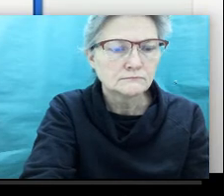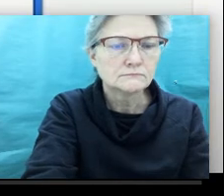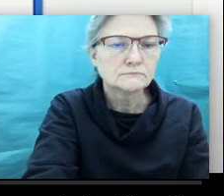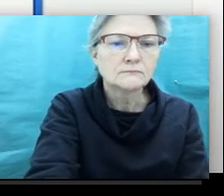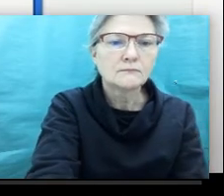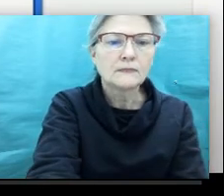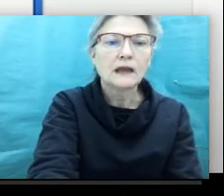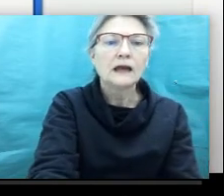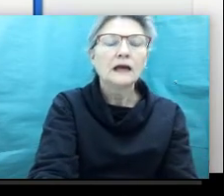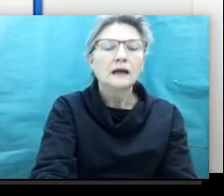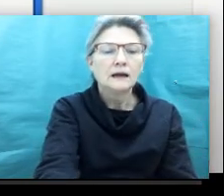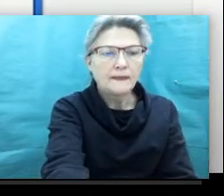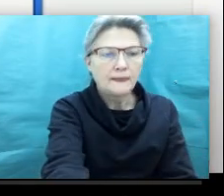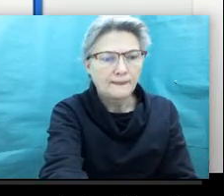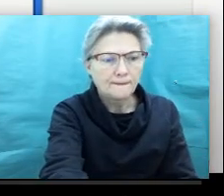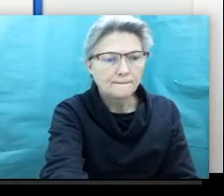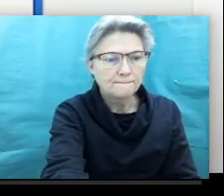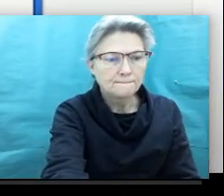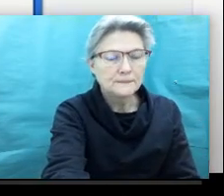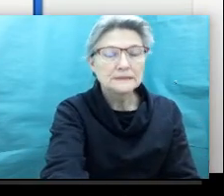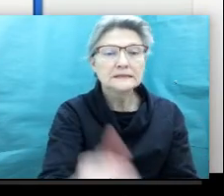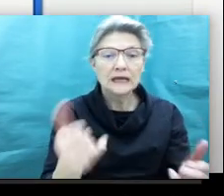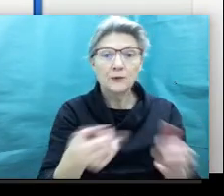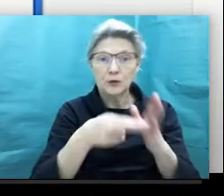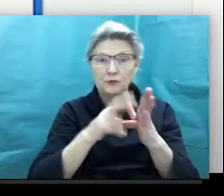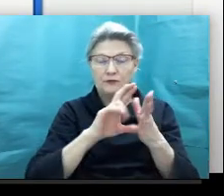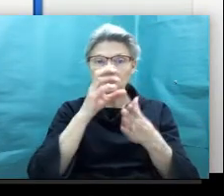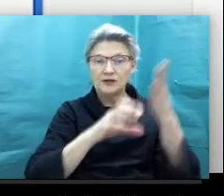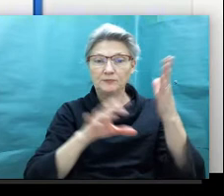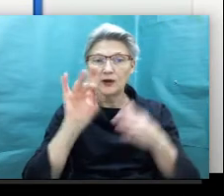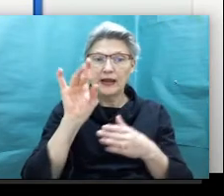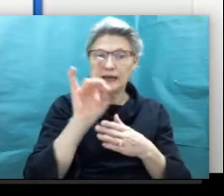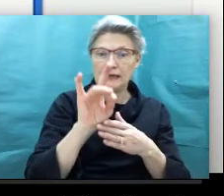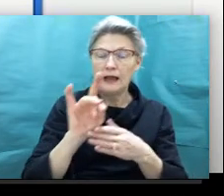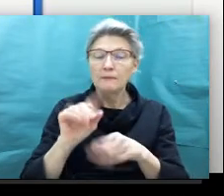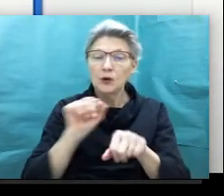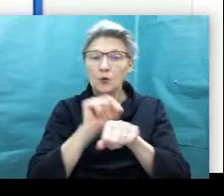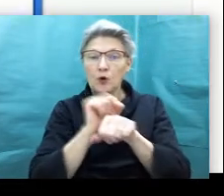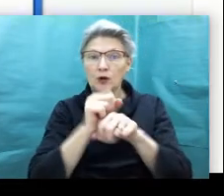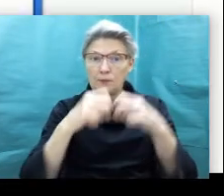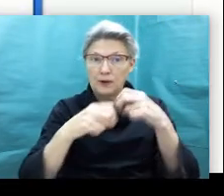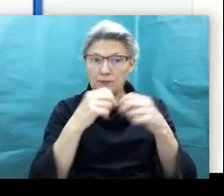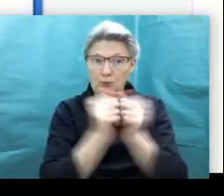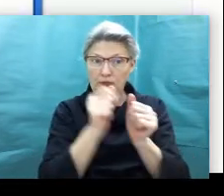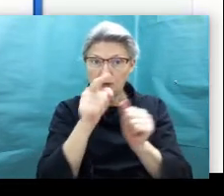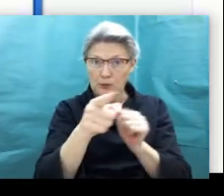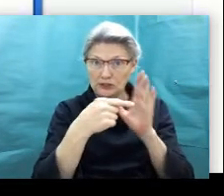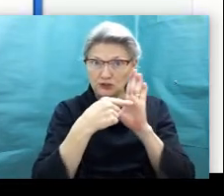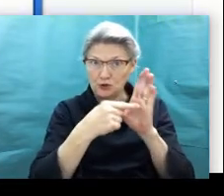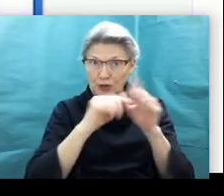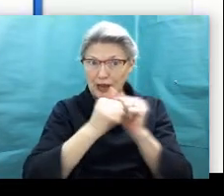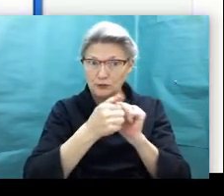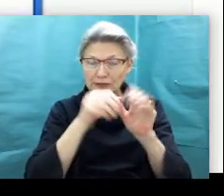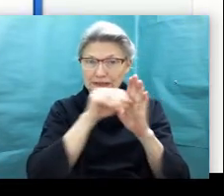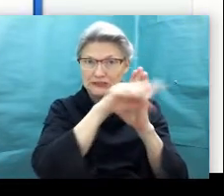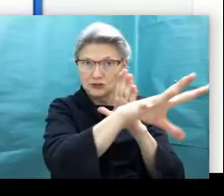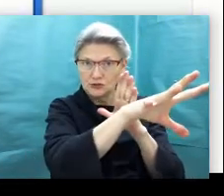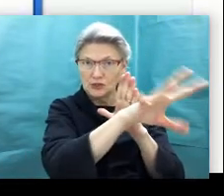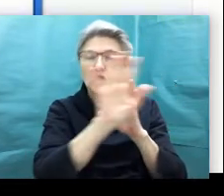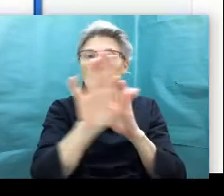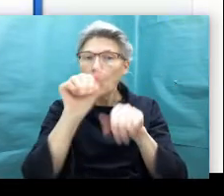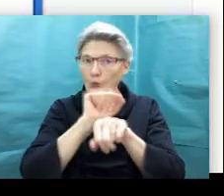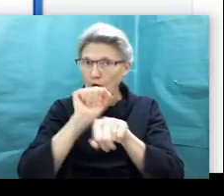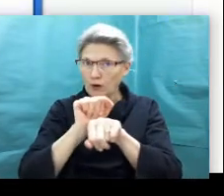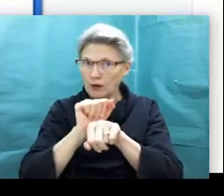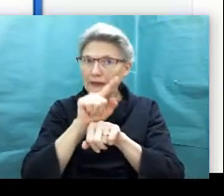Today we're going to review Chapter 8. I'm going to do a problem with you, and I'm going to show you how to insert your work, and then you're